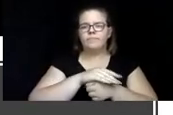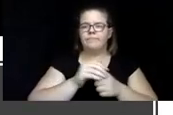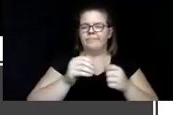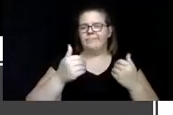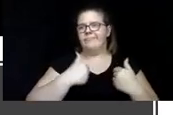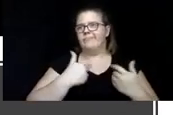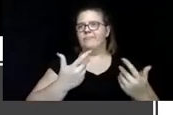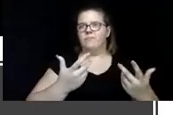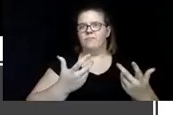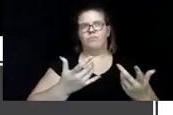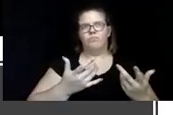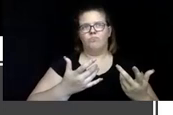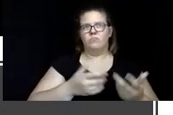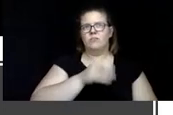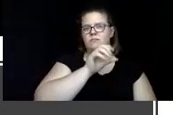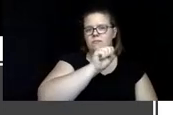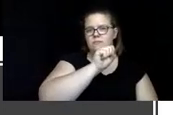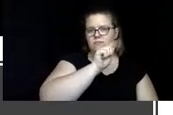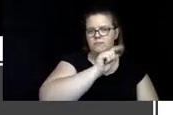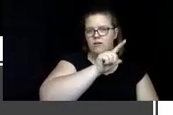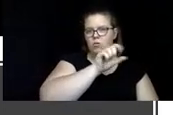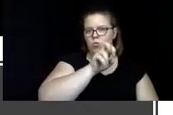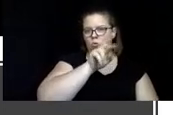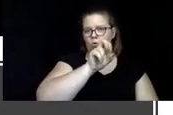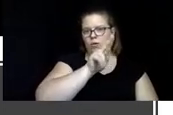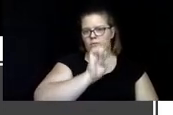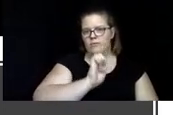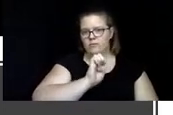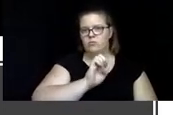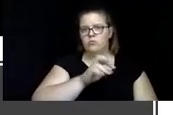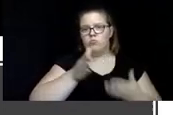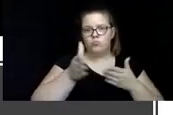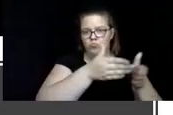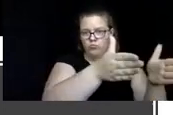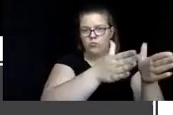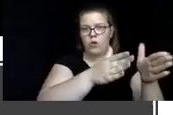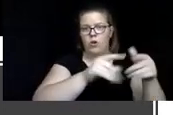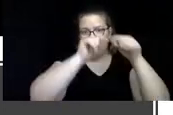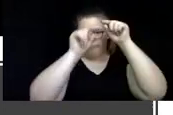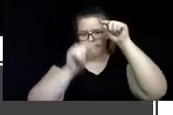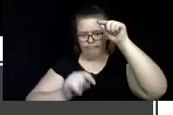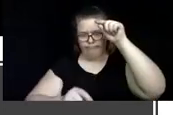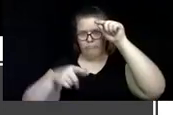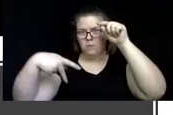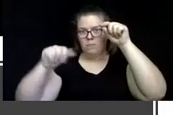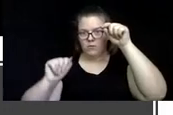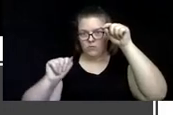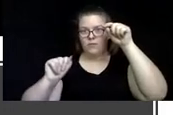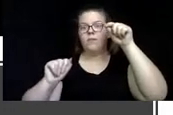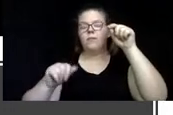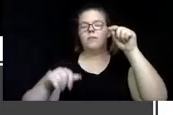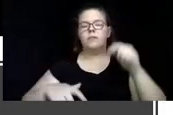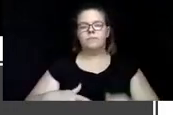from the St. Lawrence River all the way down into Pennsylvania, and then as